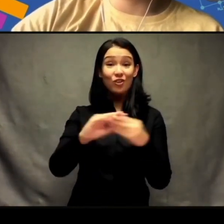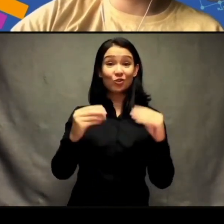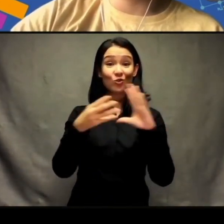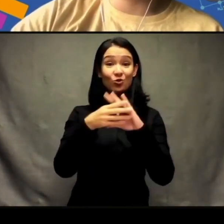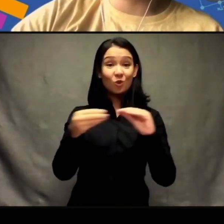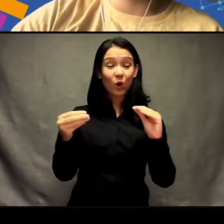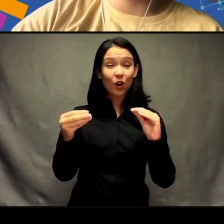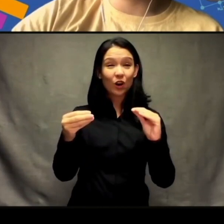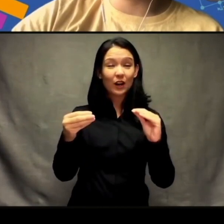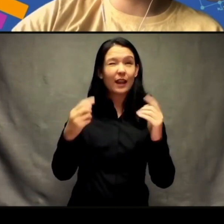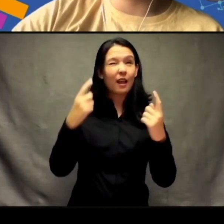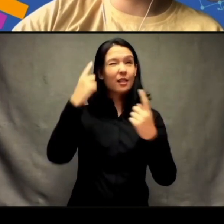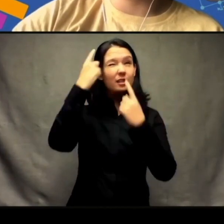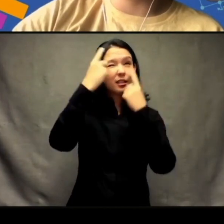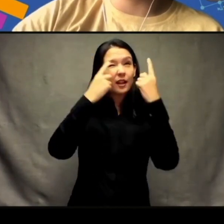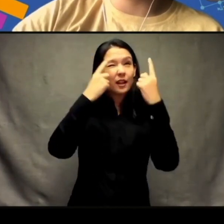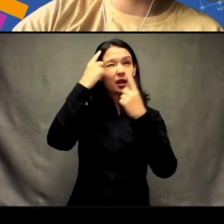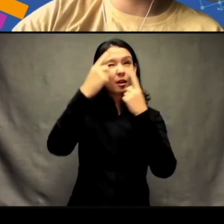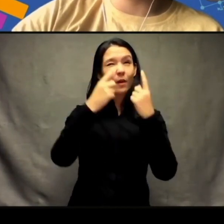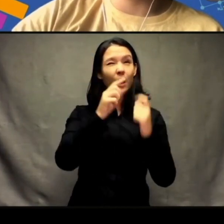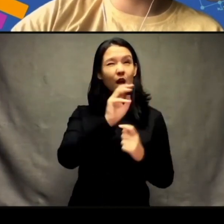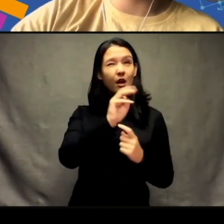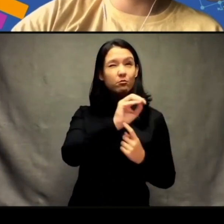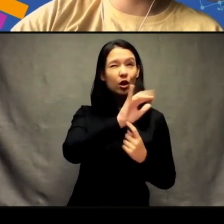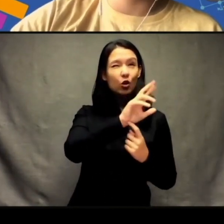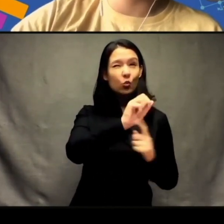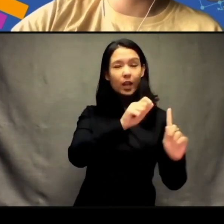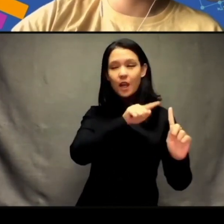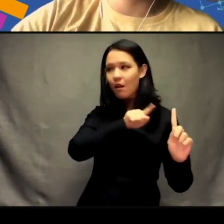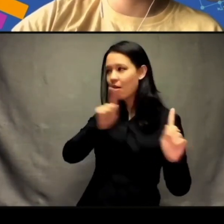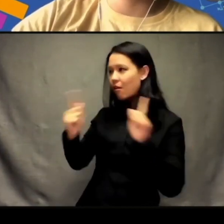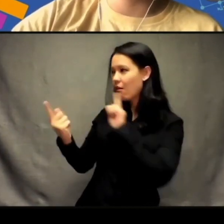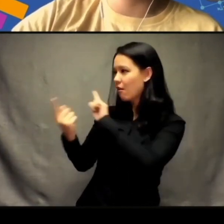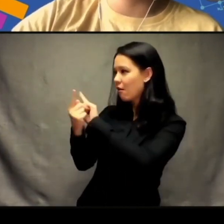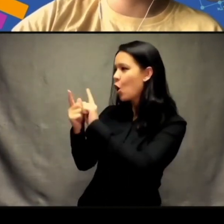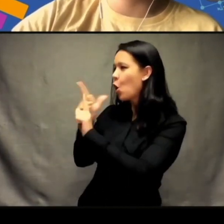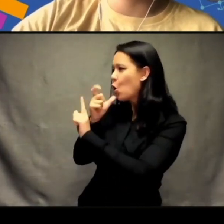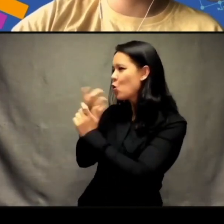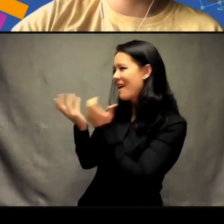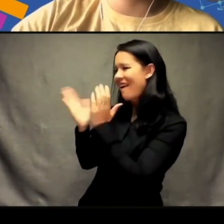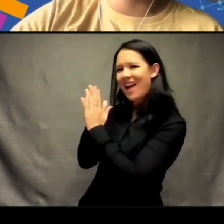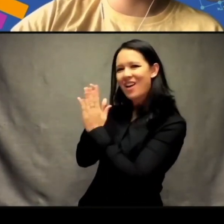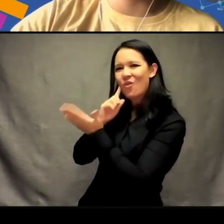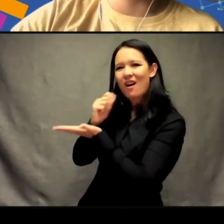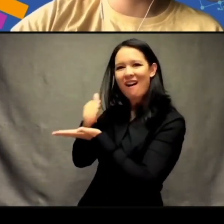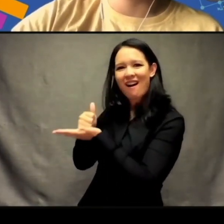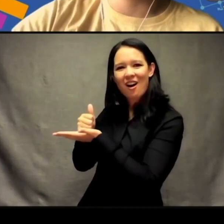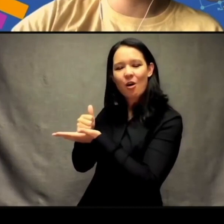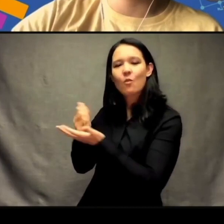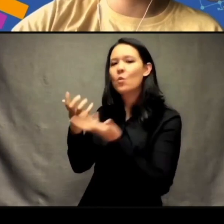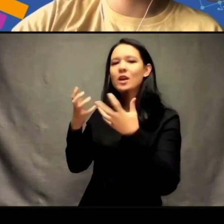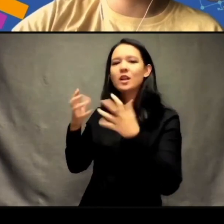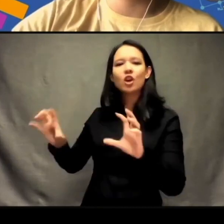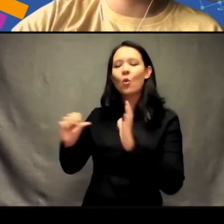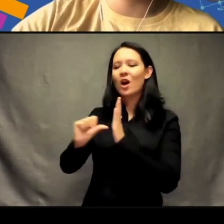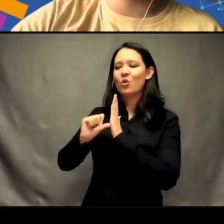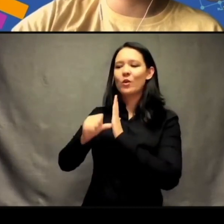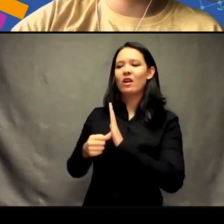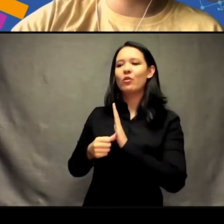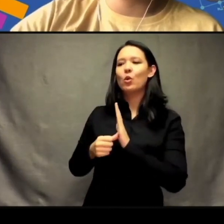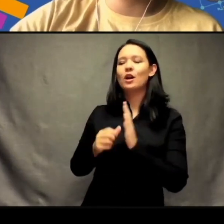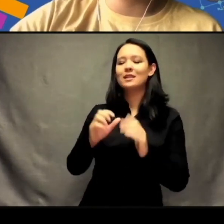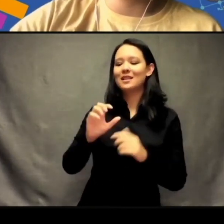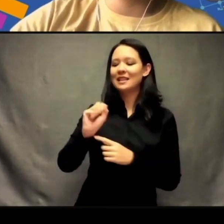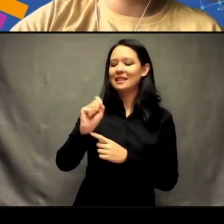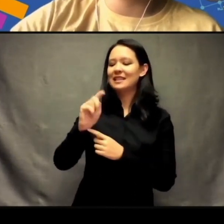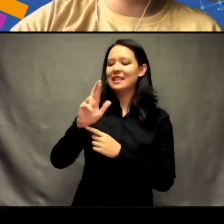thinking about who she's asking for help, that we definitely don't want to reinforce stereotypes with these stories.